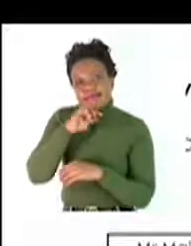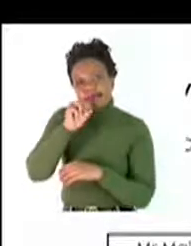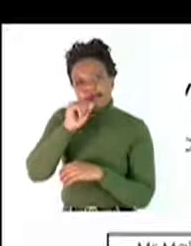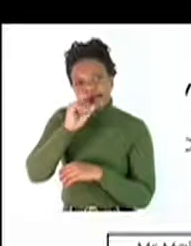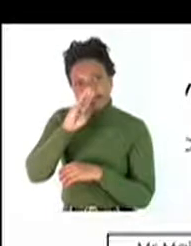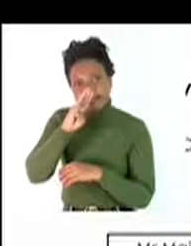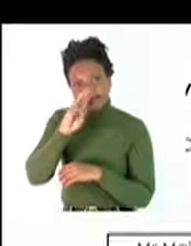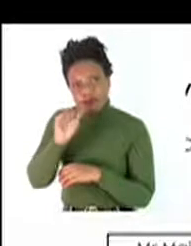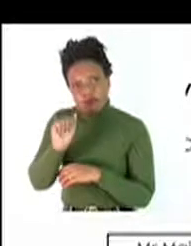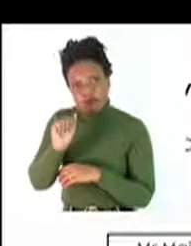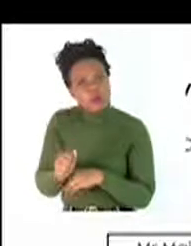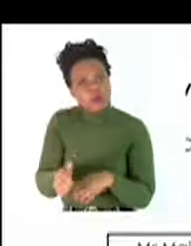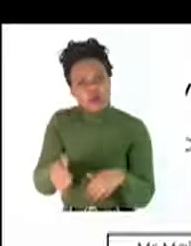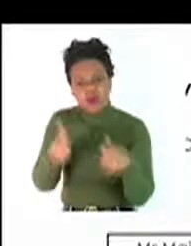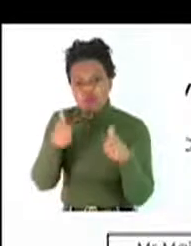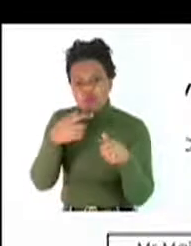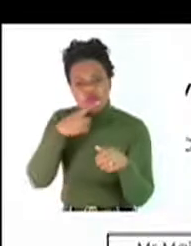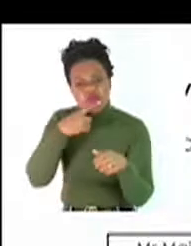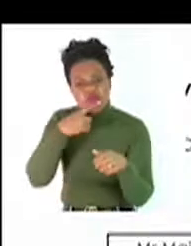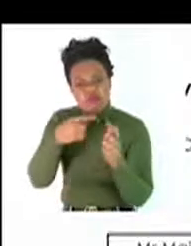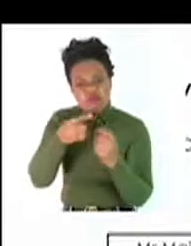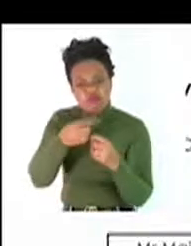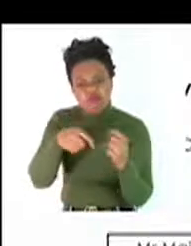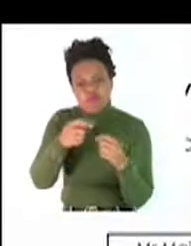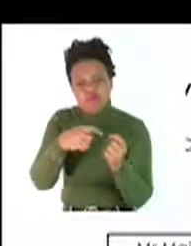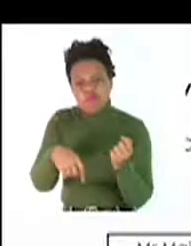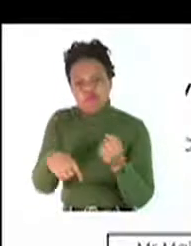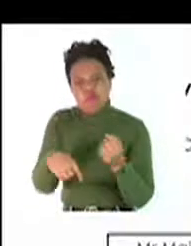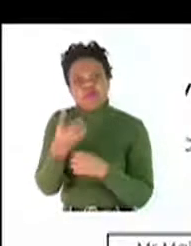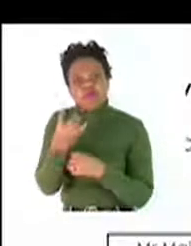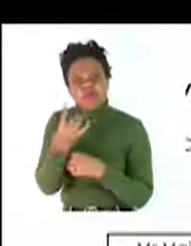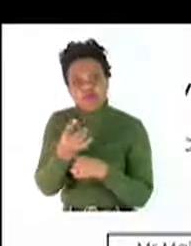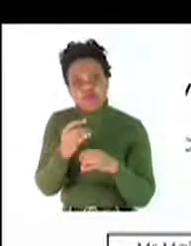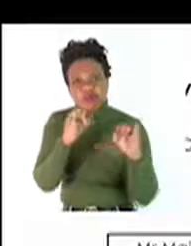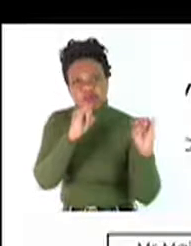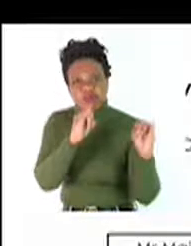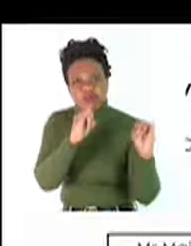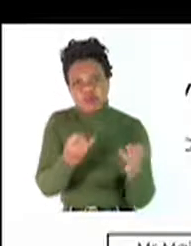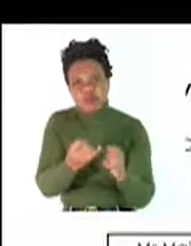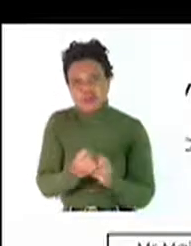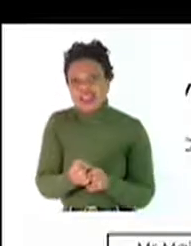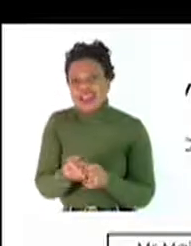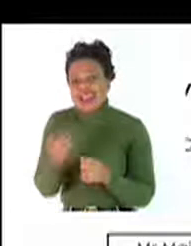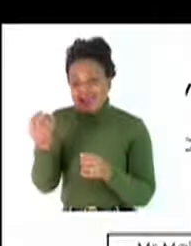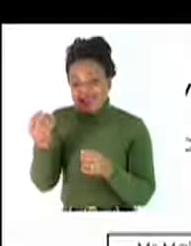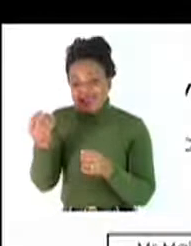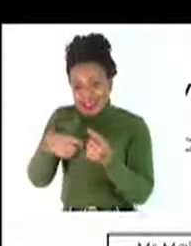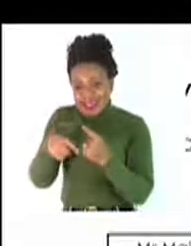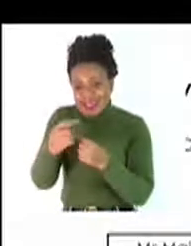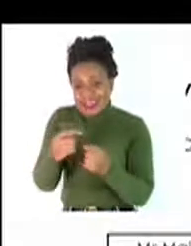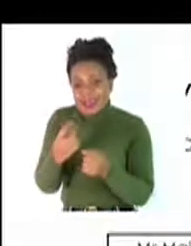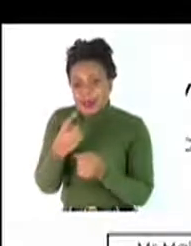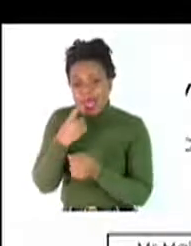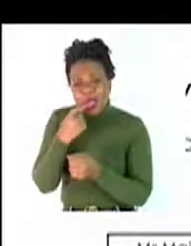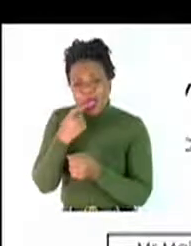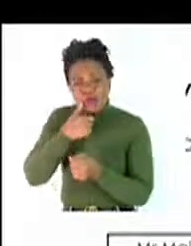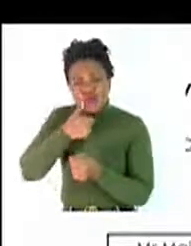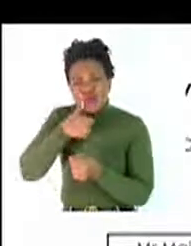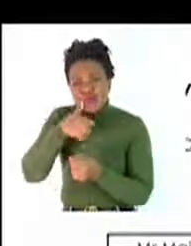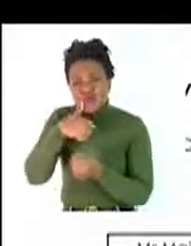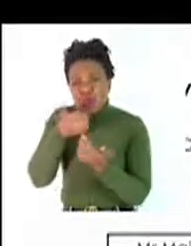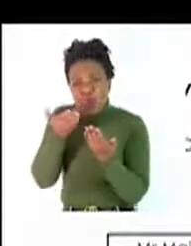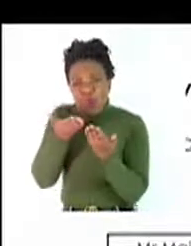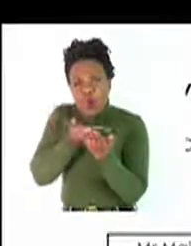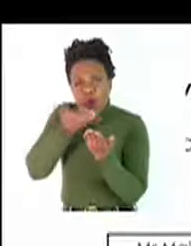the best butcher in town. He had tasty loaves of ham and strings of